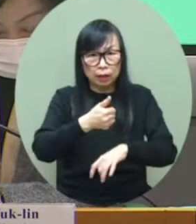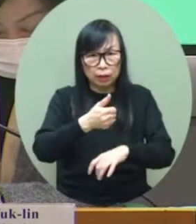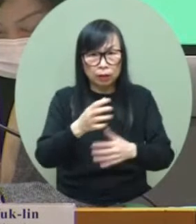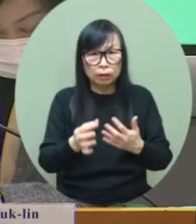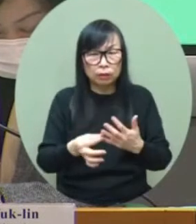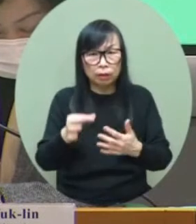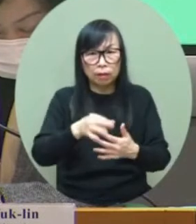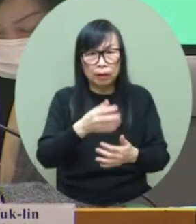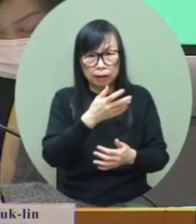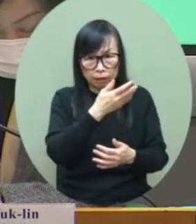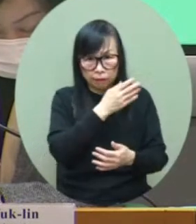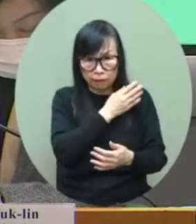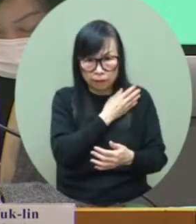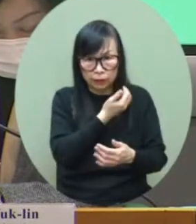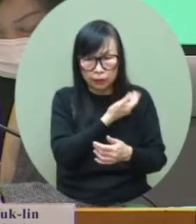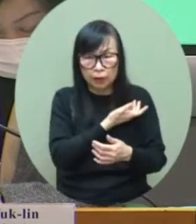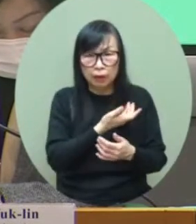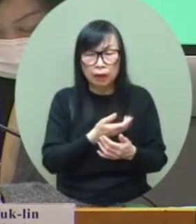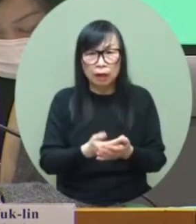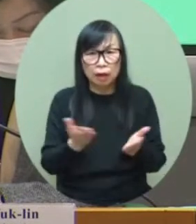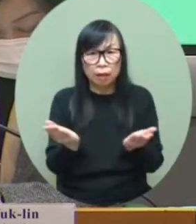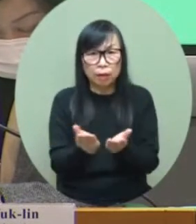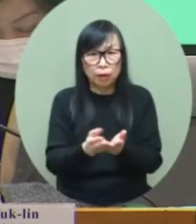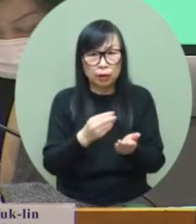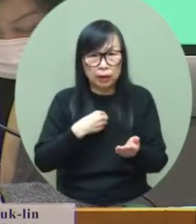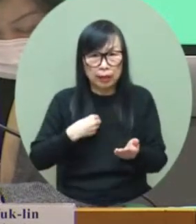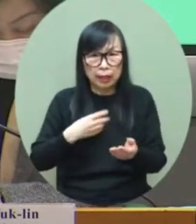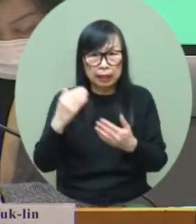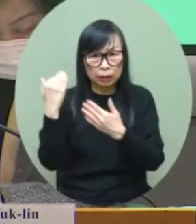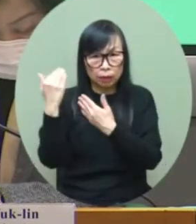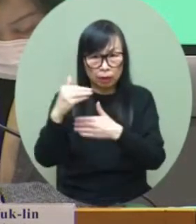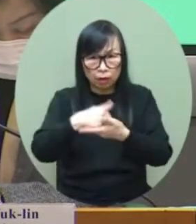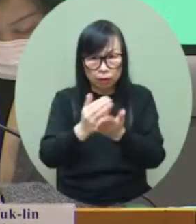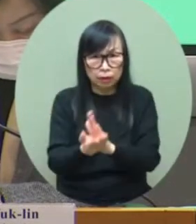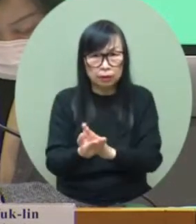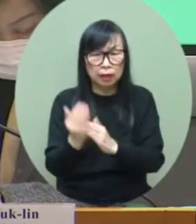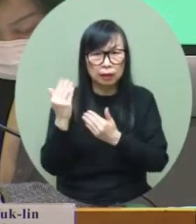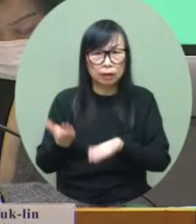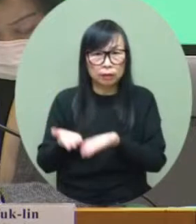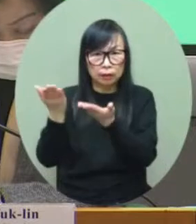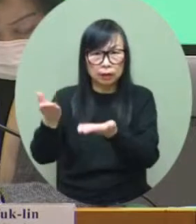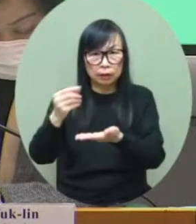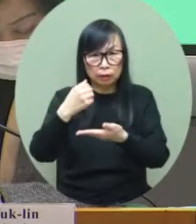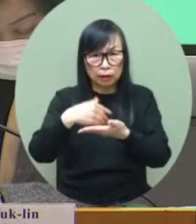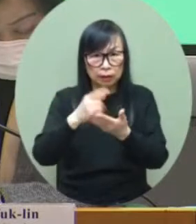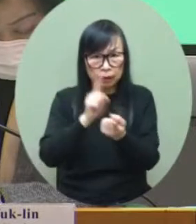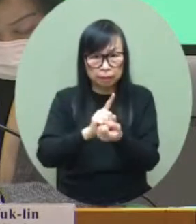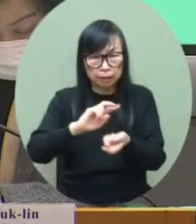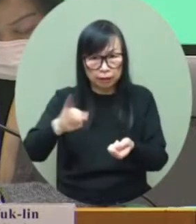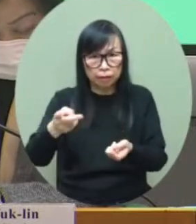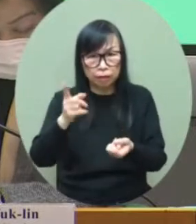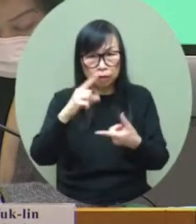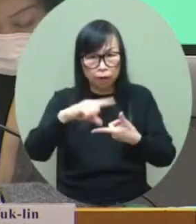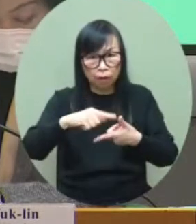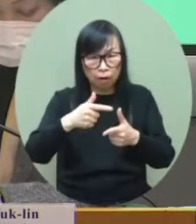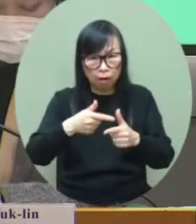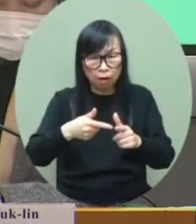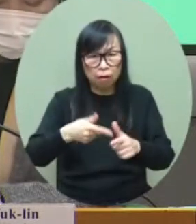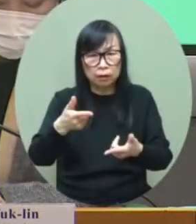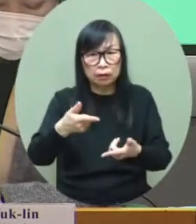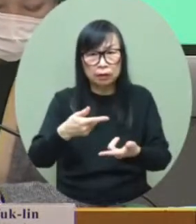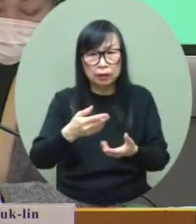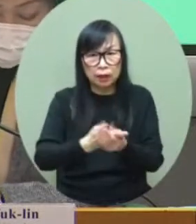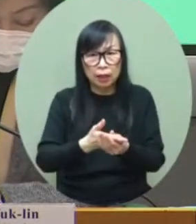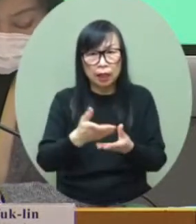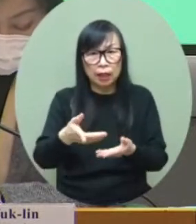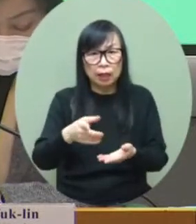healthcare services providers to ensure that we have the capacity to cope, including a steady supply of medical supplies and also formulation